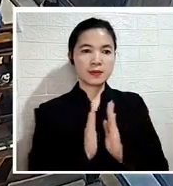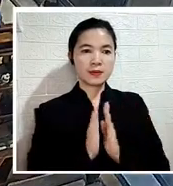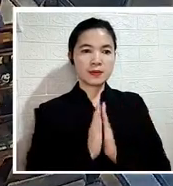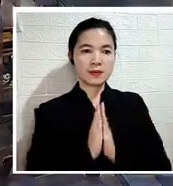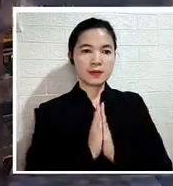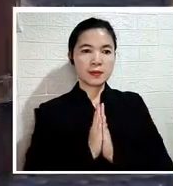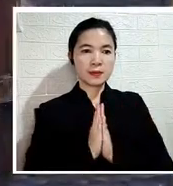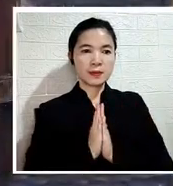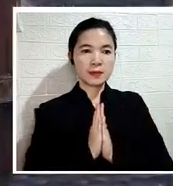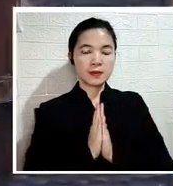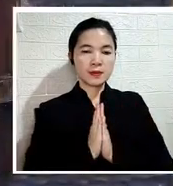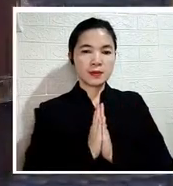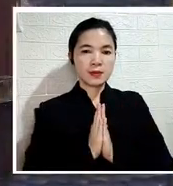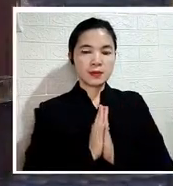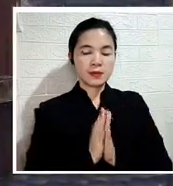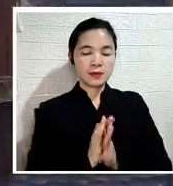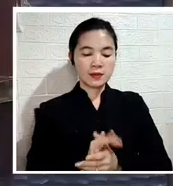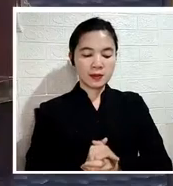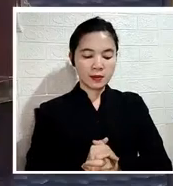Amen.